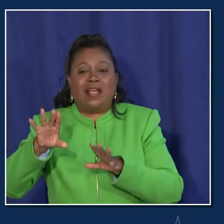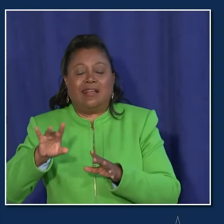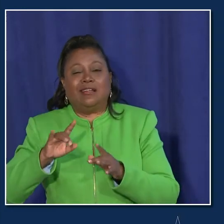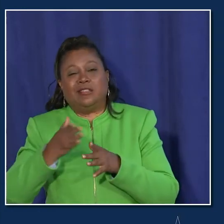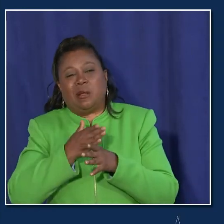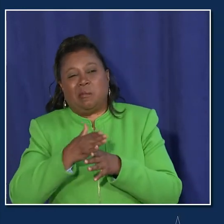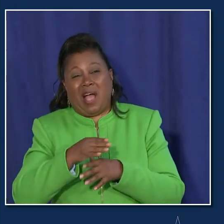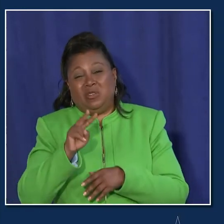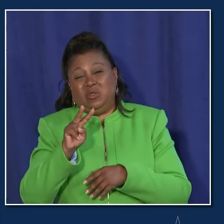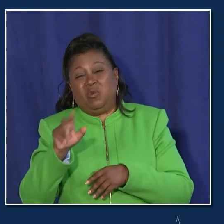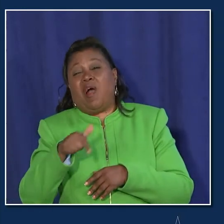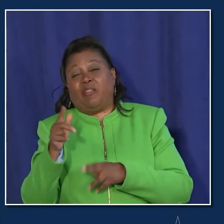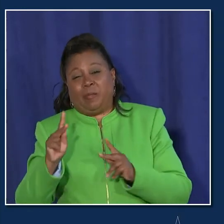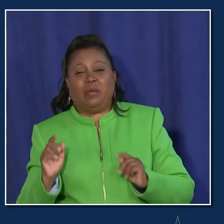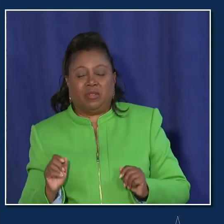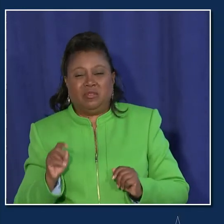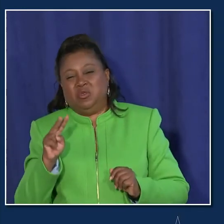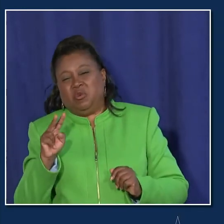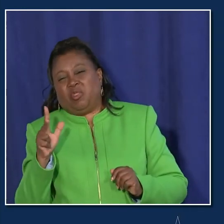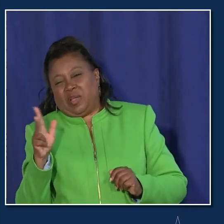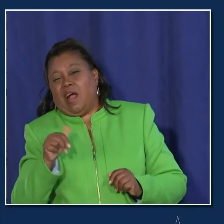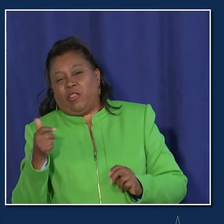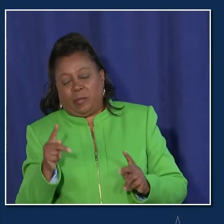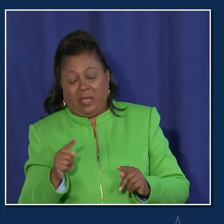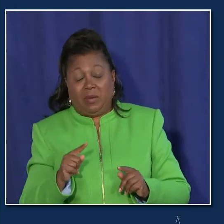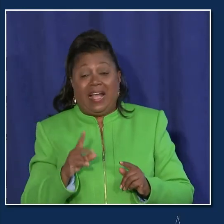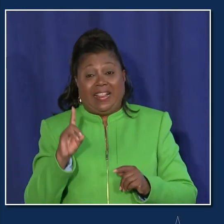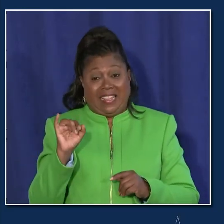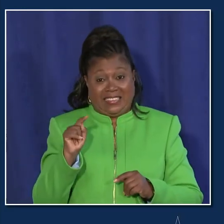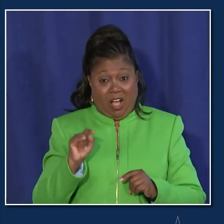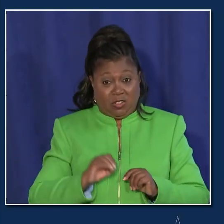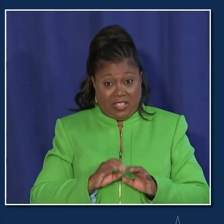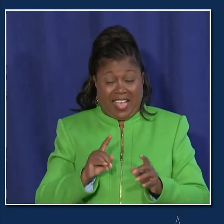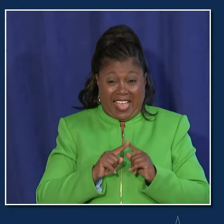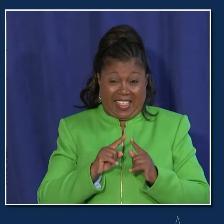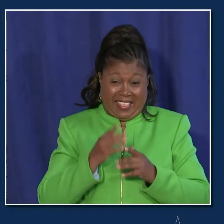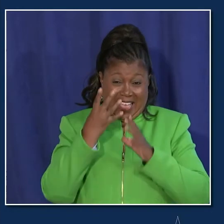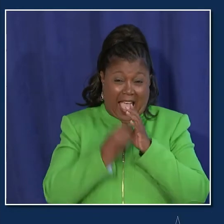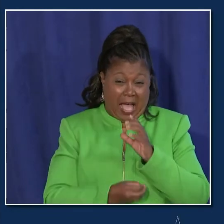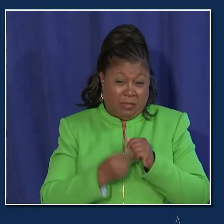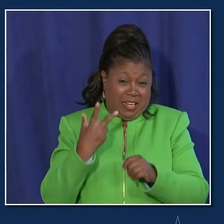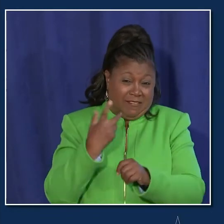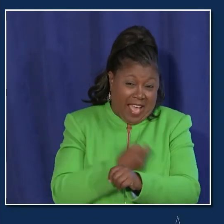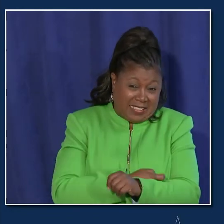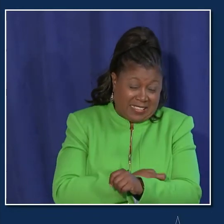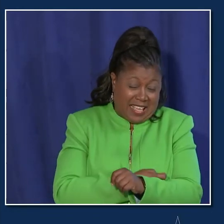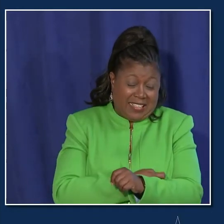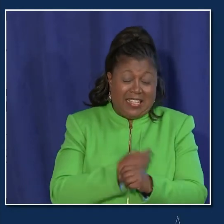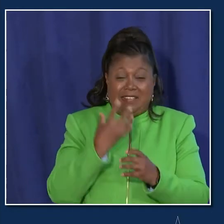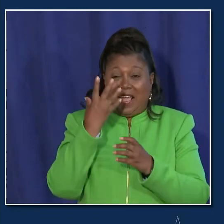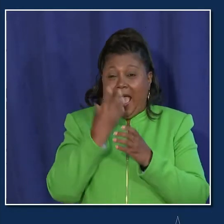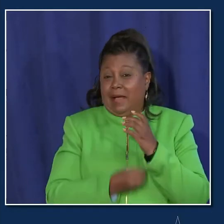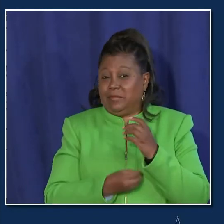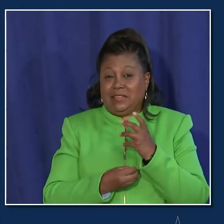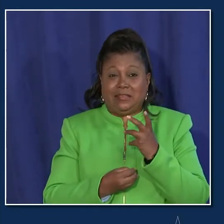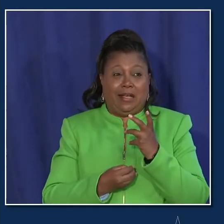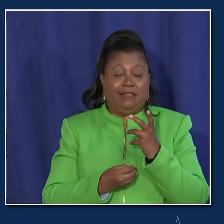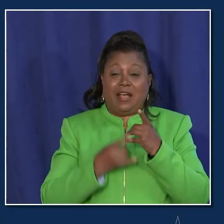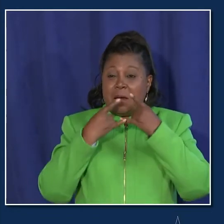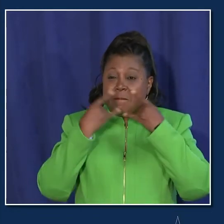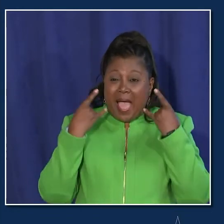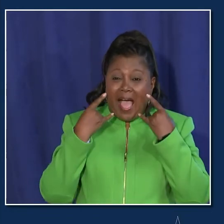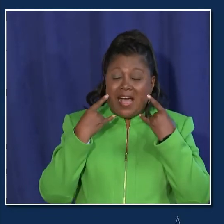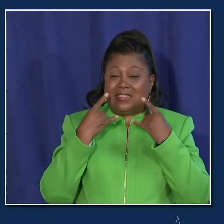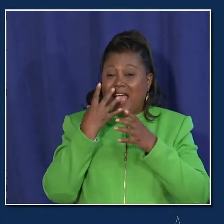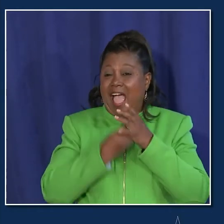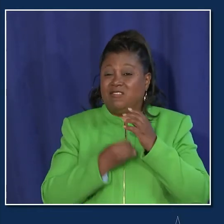to about 2 to 3 other people. The Delta variant, in the absence of vaccine, in the absence of masks, in